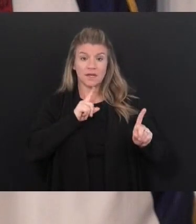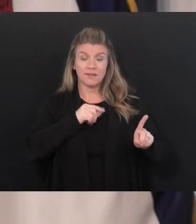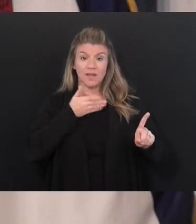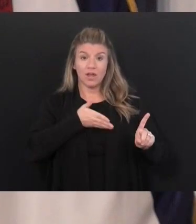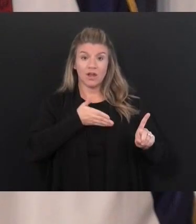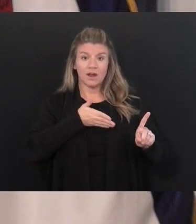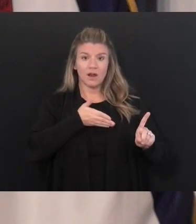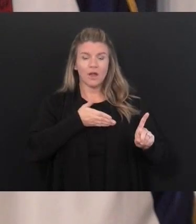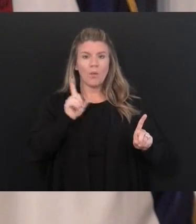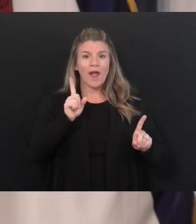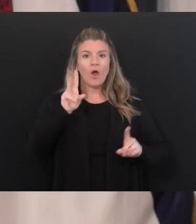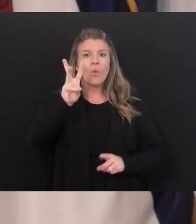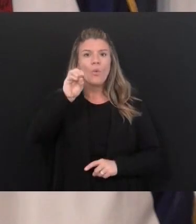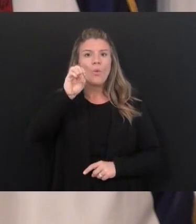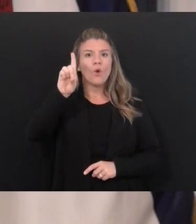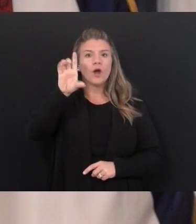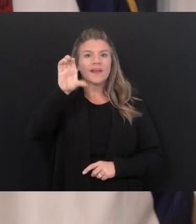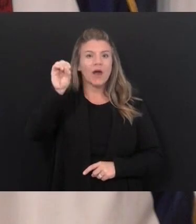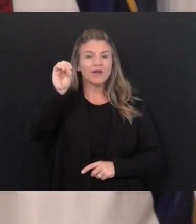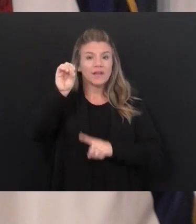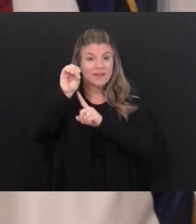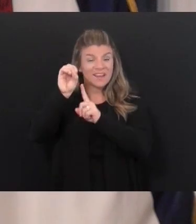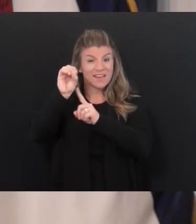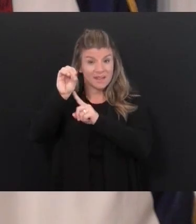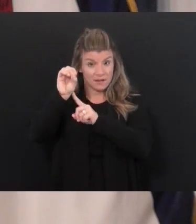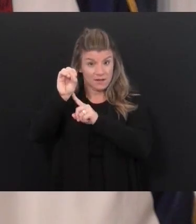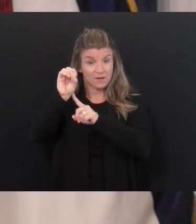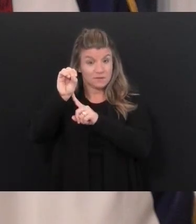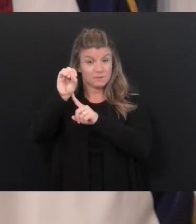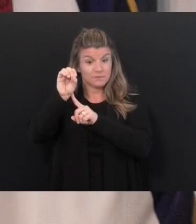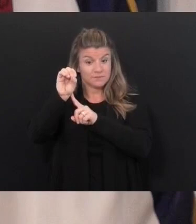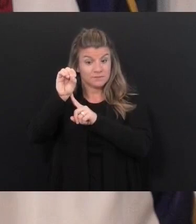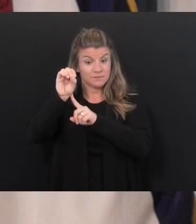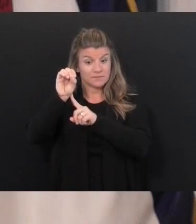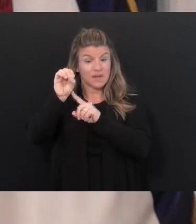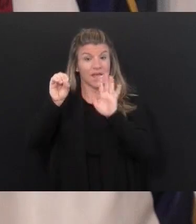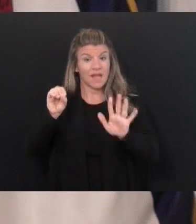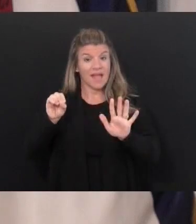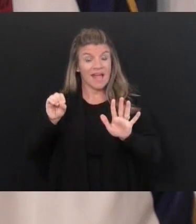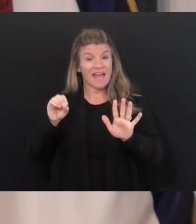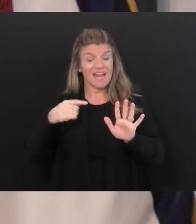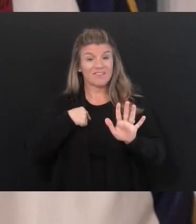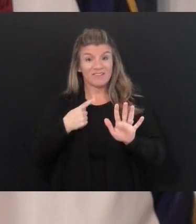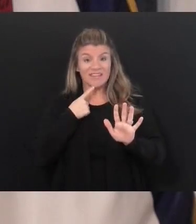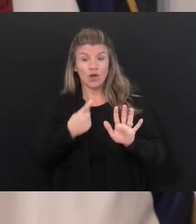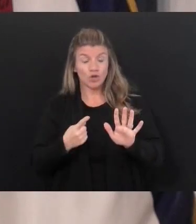is Wood County. And if I were to tell you the very best